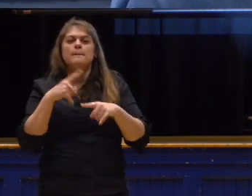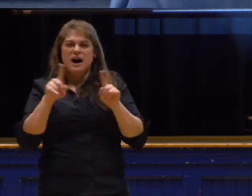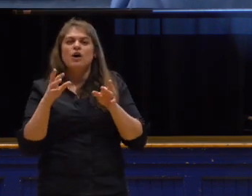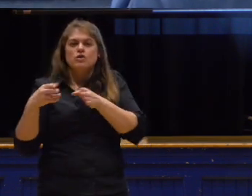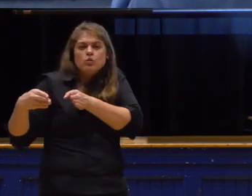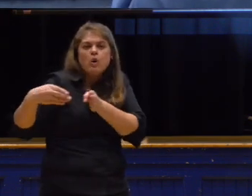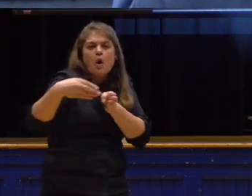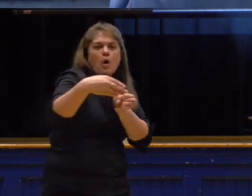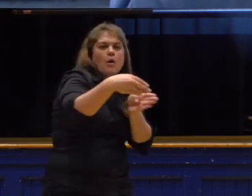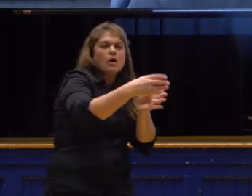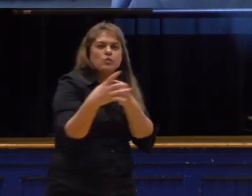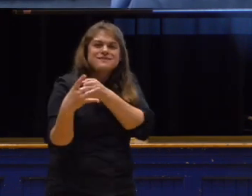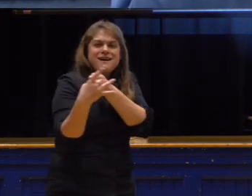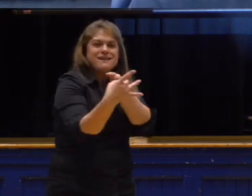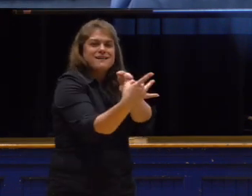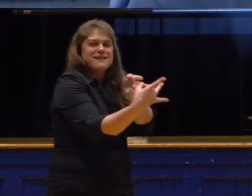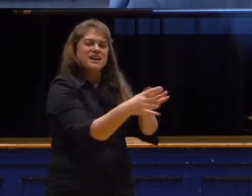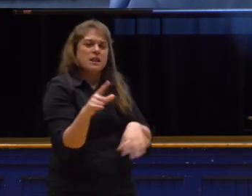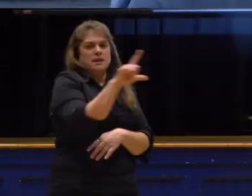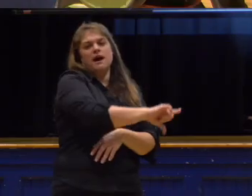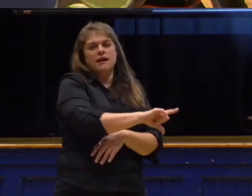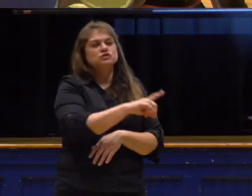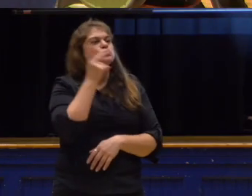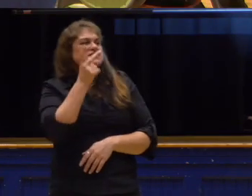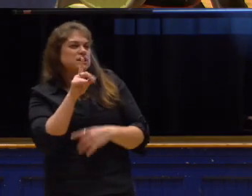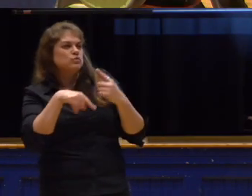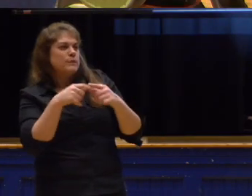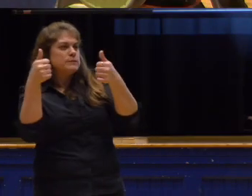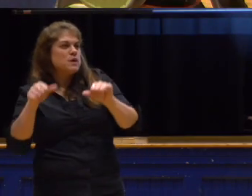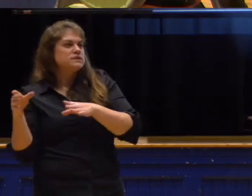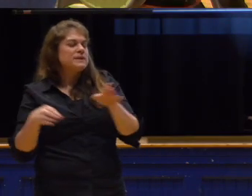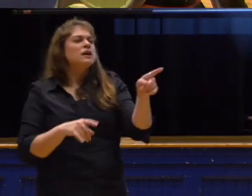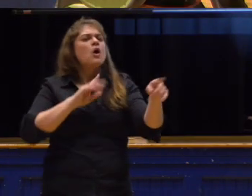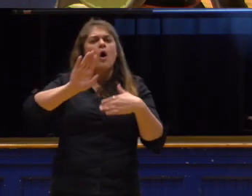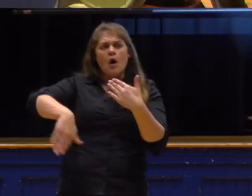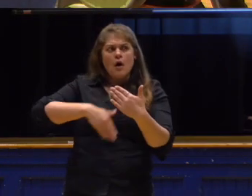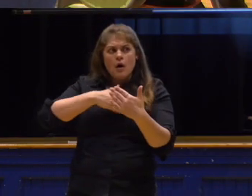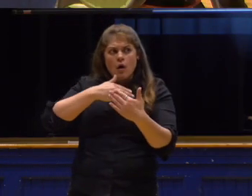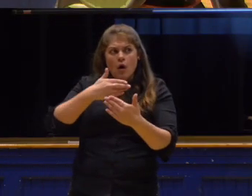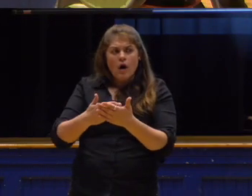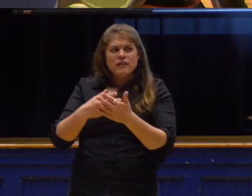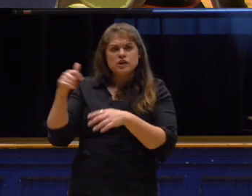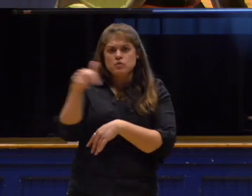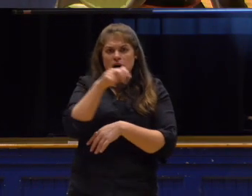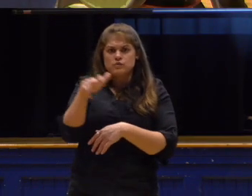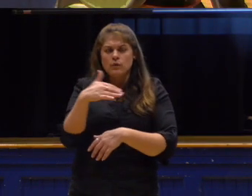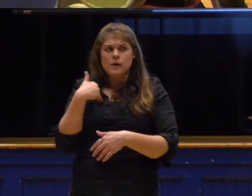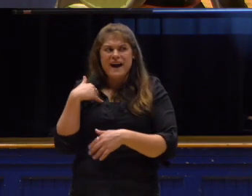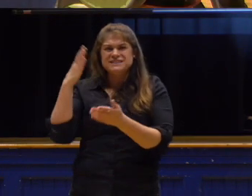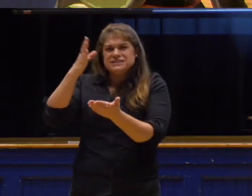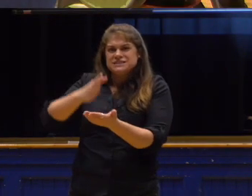roadways are going to align, and again, you'll be able to see that when we get that plan posted. Are all the crosswalks you referred to stoplight